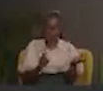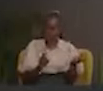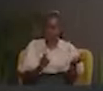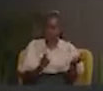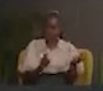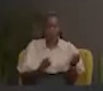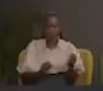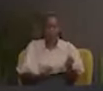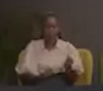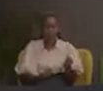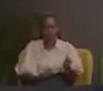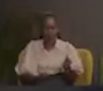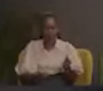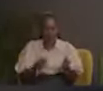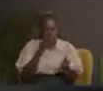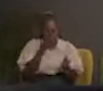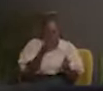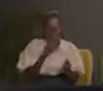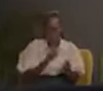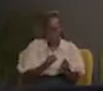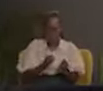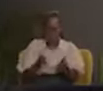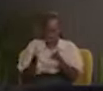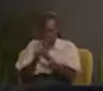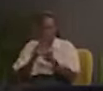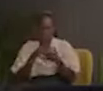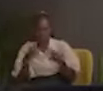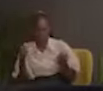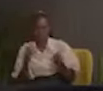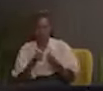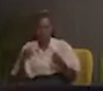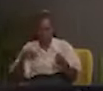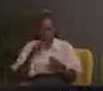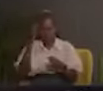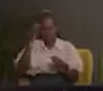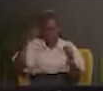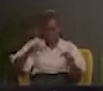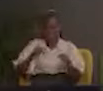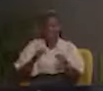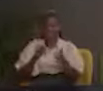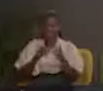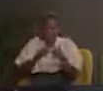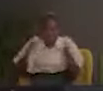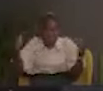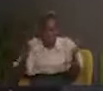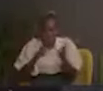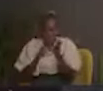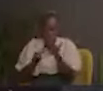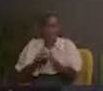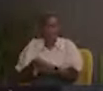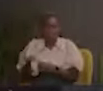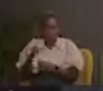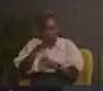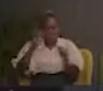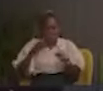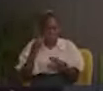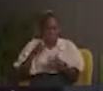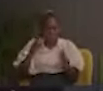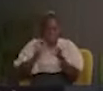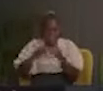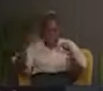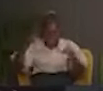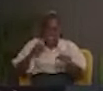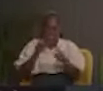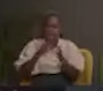You as pastor, by the grace of God, we know that this was a great program, mighty program, and you can see that this is a manifestation